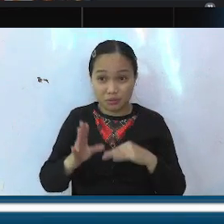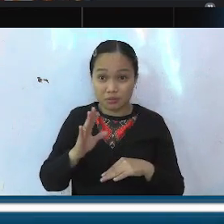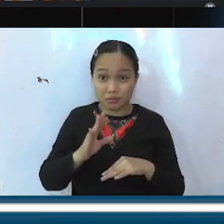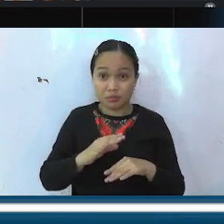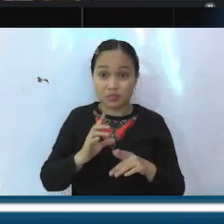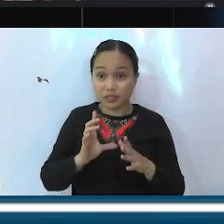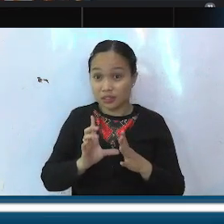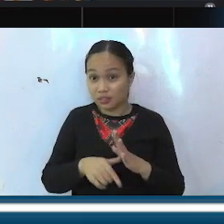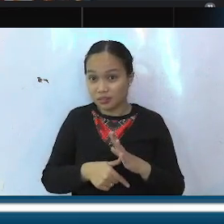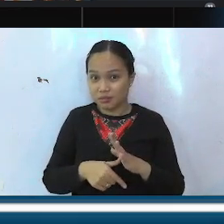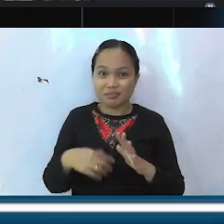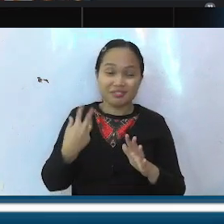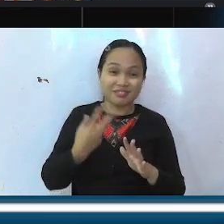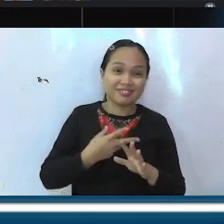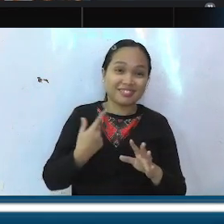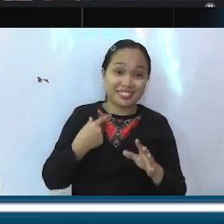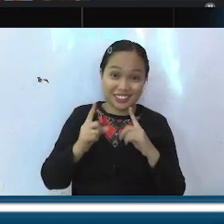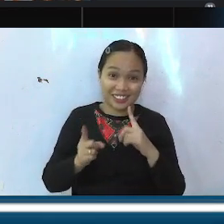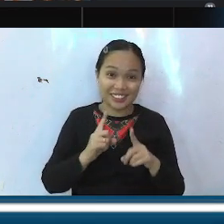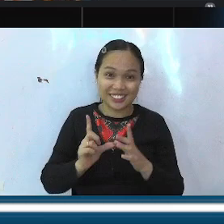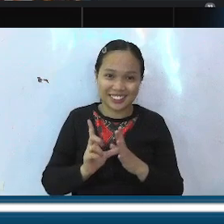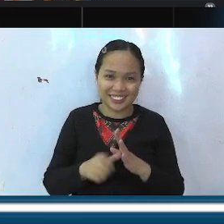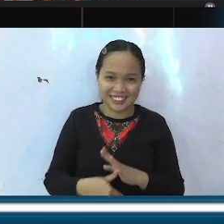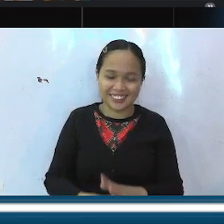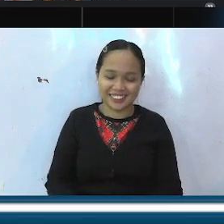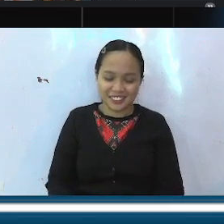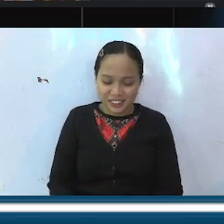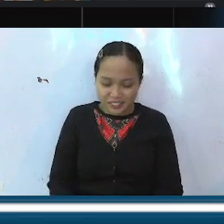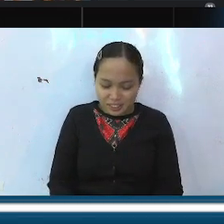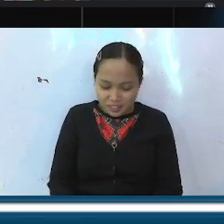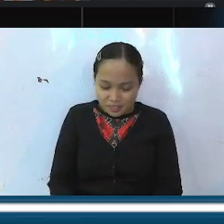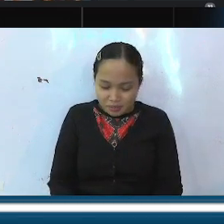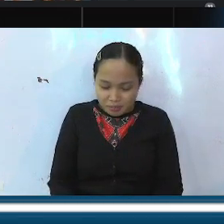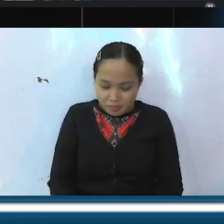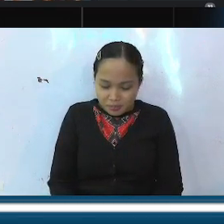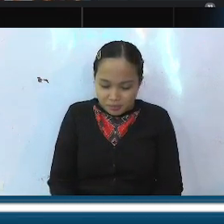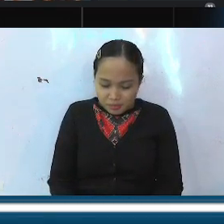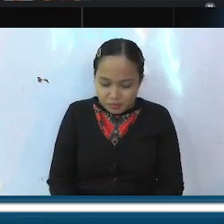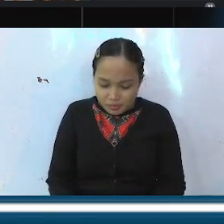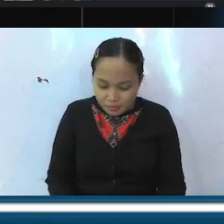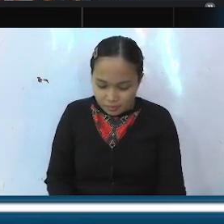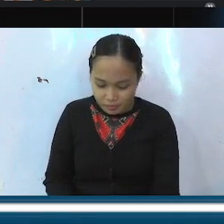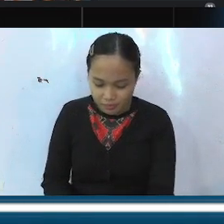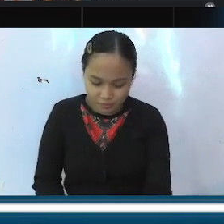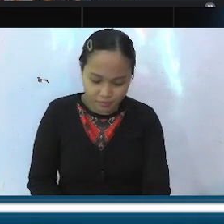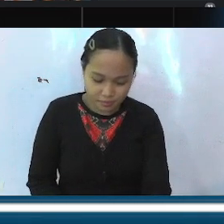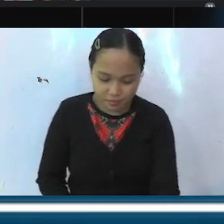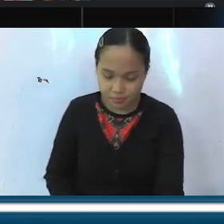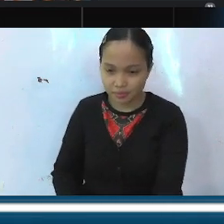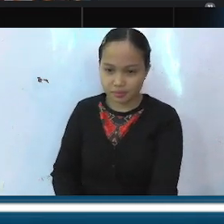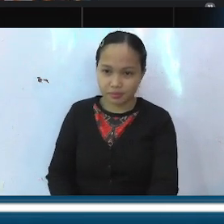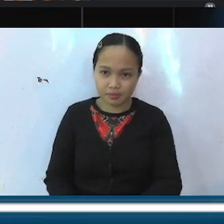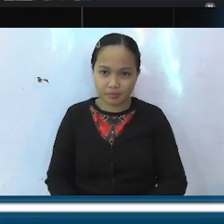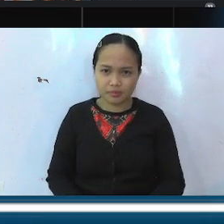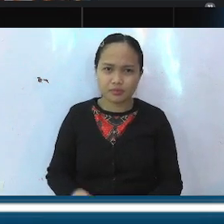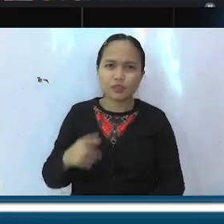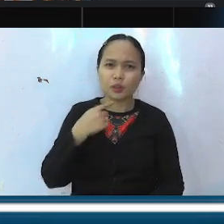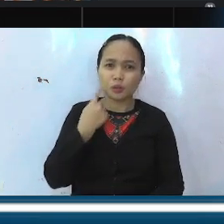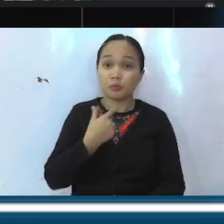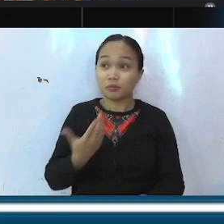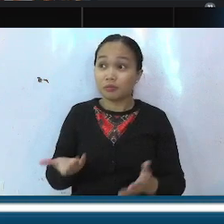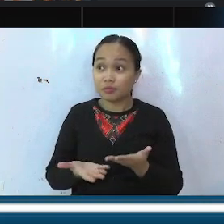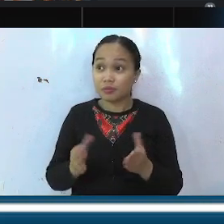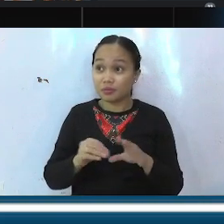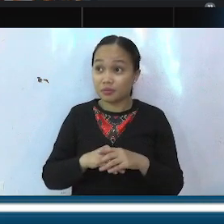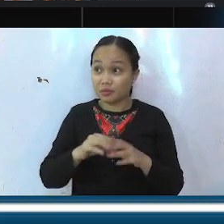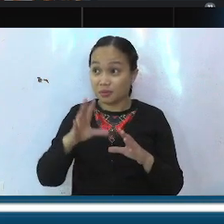later. Thank you, sir. I love you. I love you. Hey, I agree. 100%. Thank you, sir. Hey, whoever's in this man's